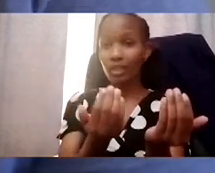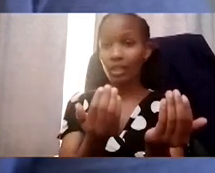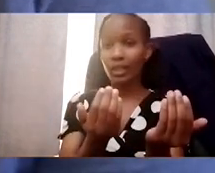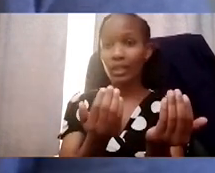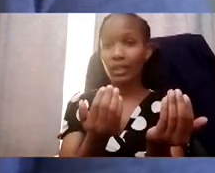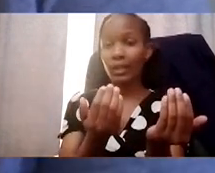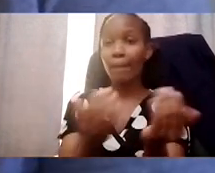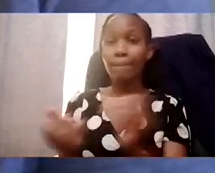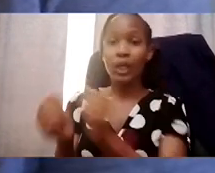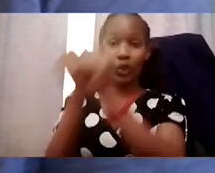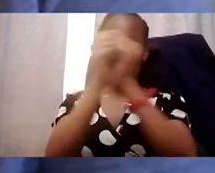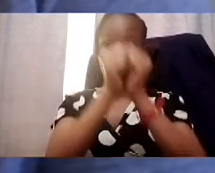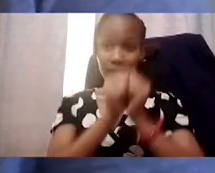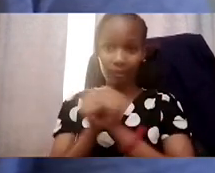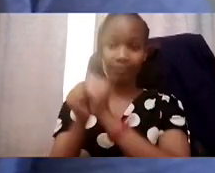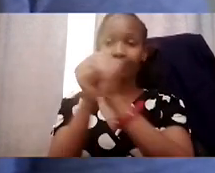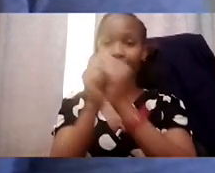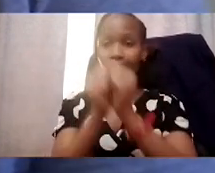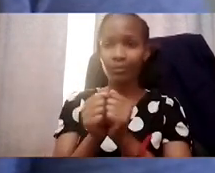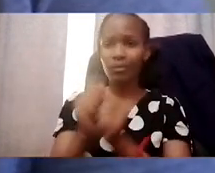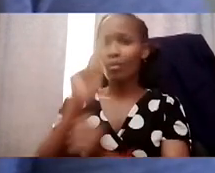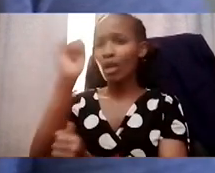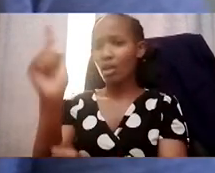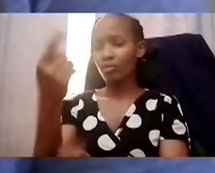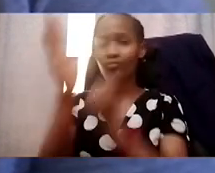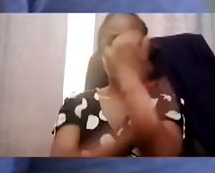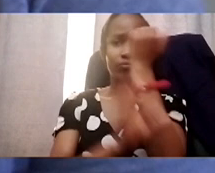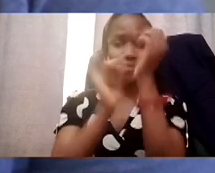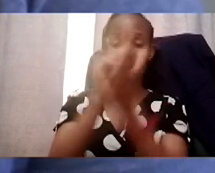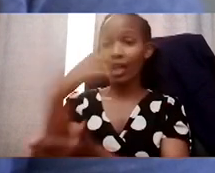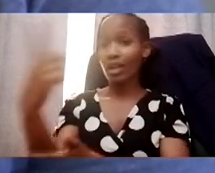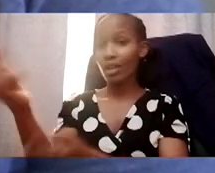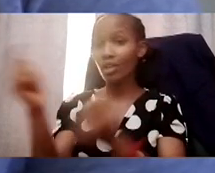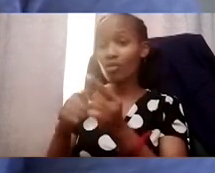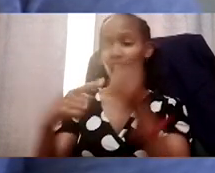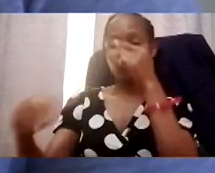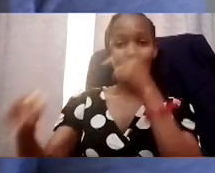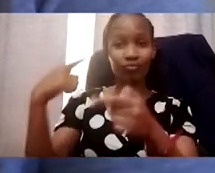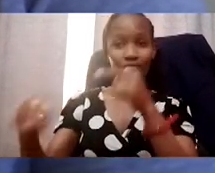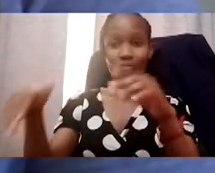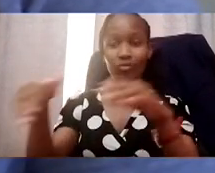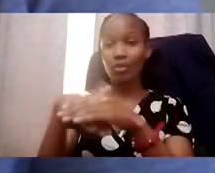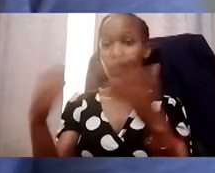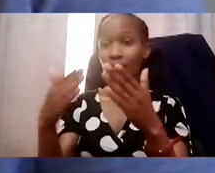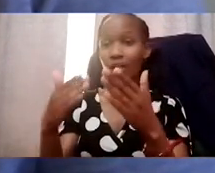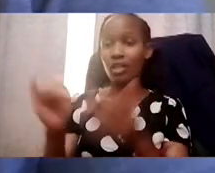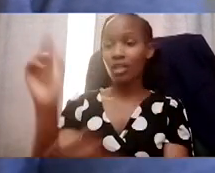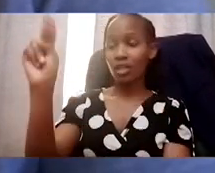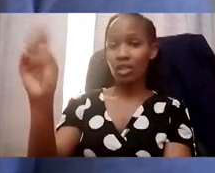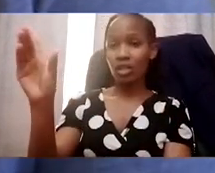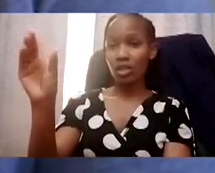solidarity. One of the countries that I went to compete is in Indonesia, during the conflict in